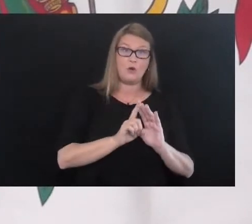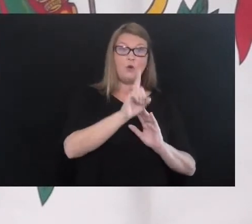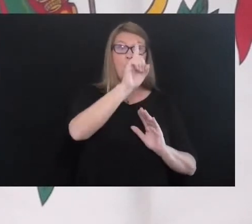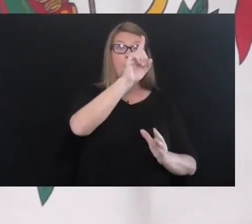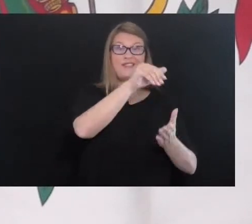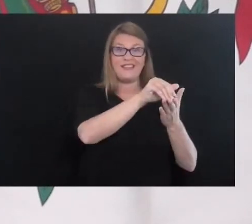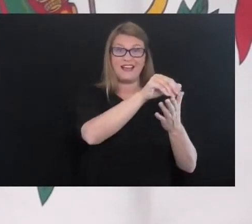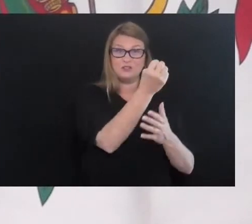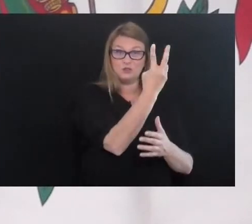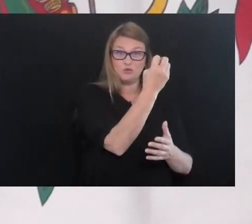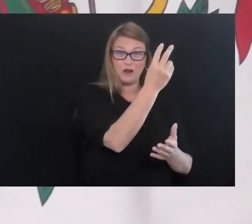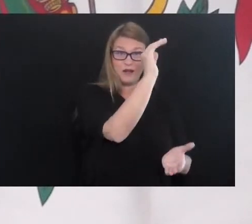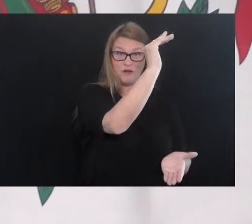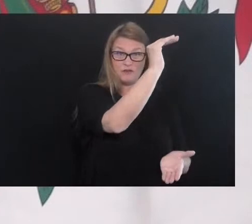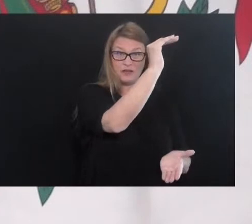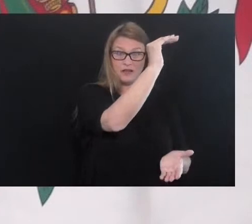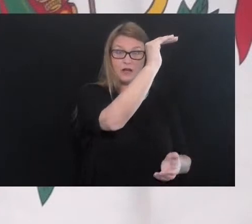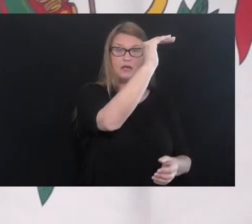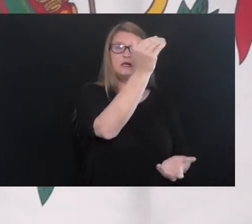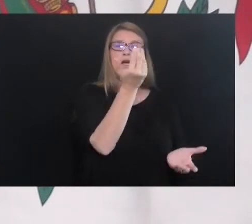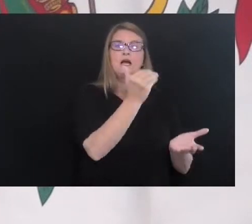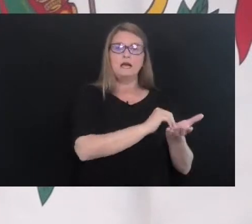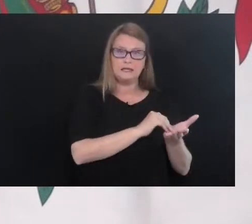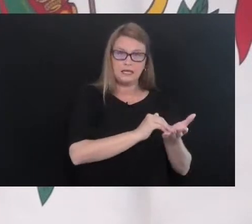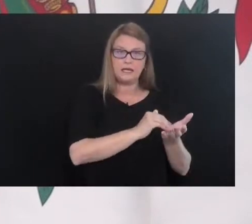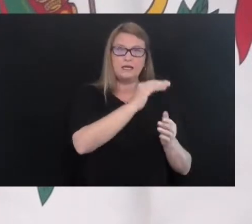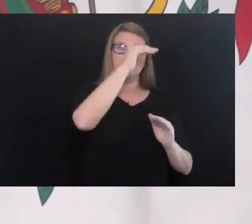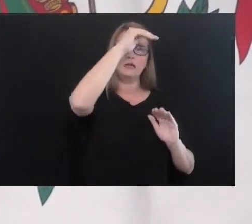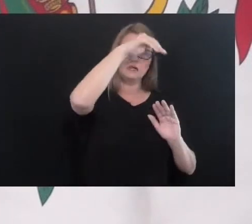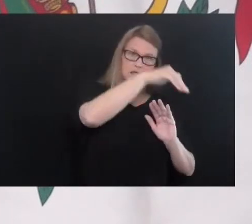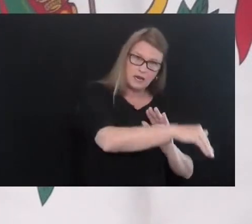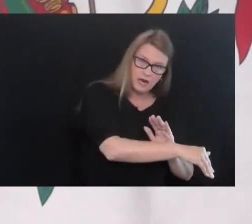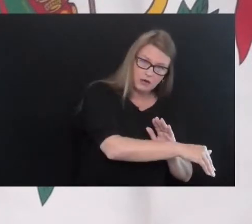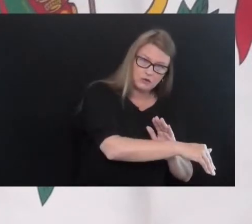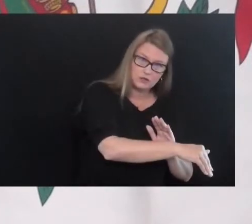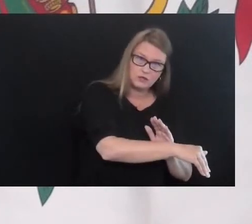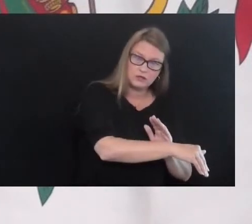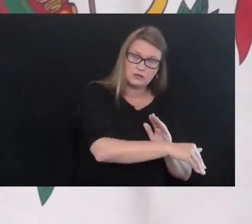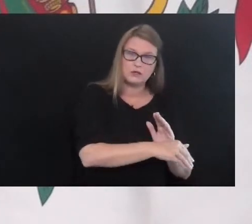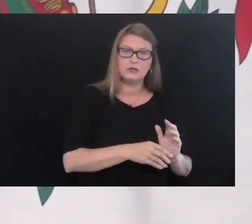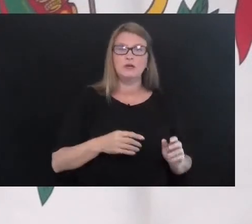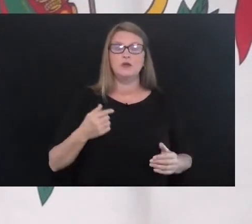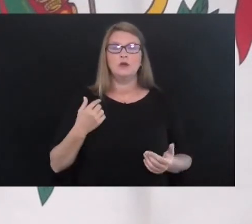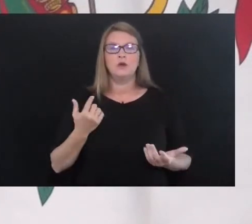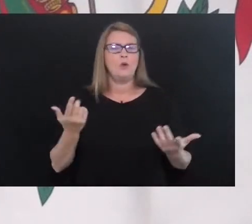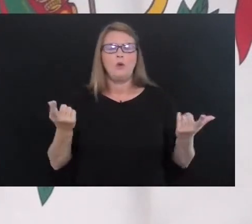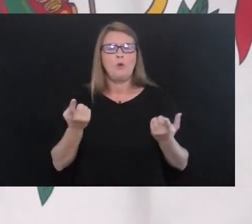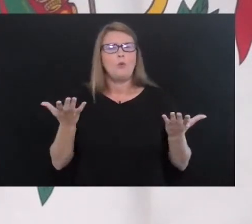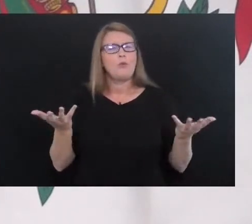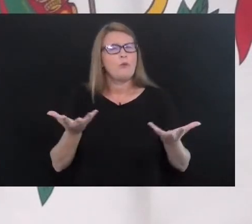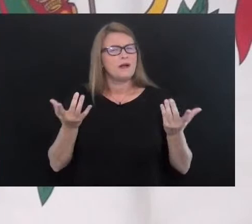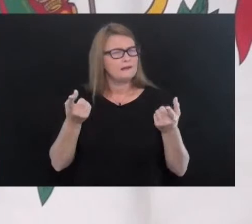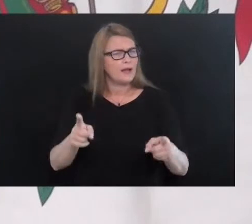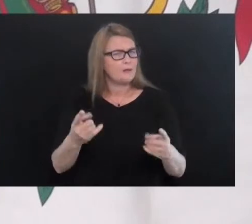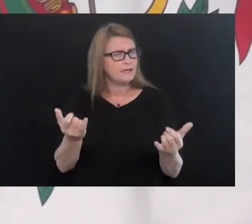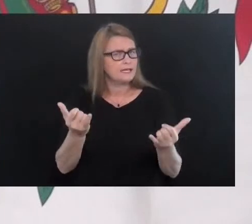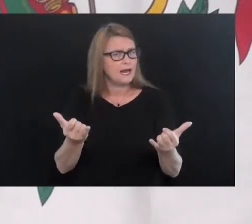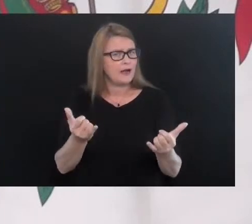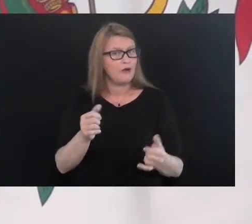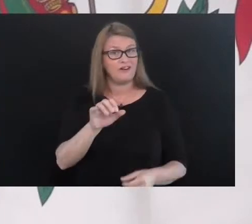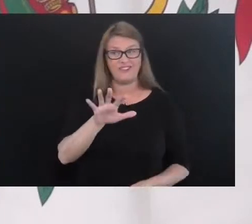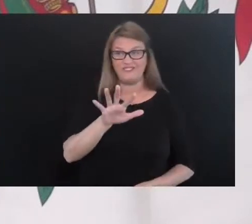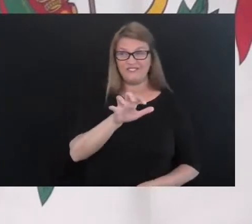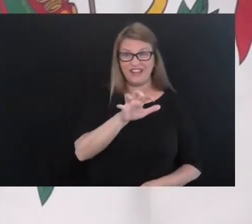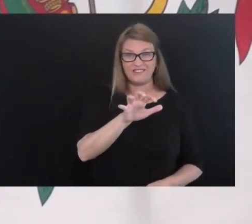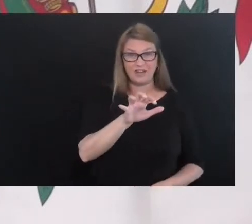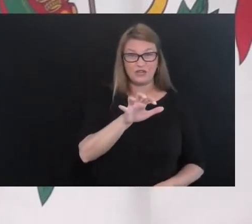1,012. And all of a sudden we've come down, but where have we come to? We've come to 500 and